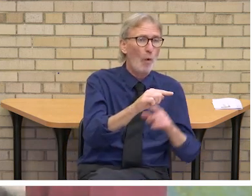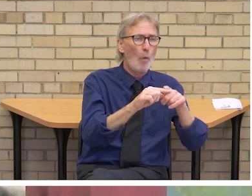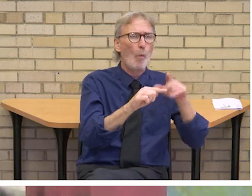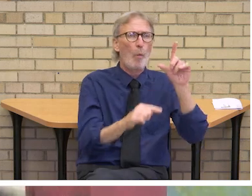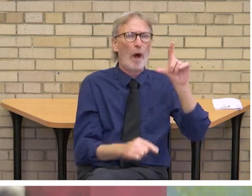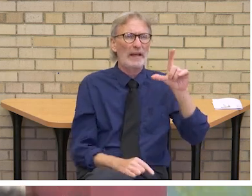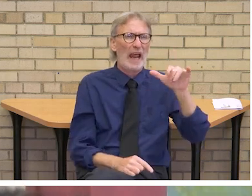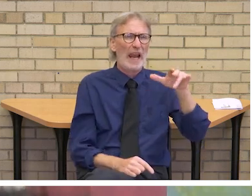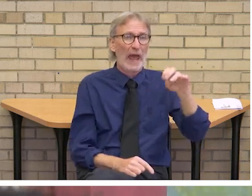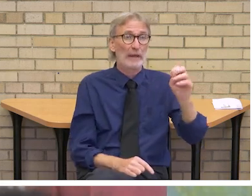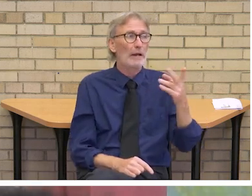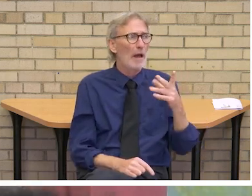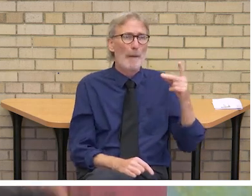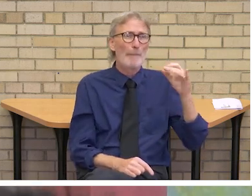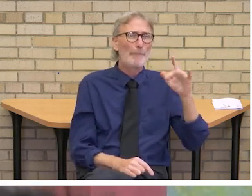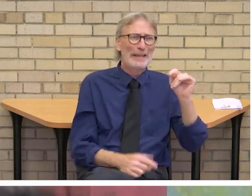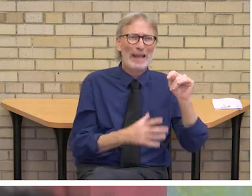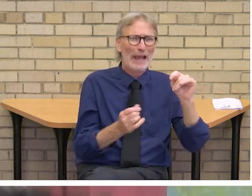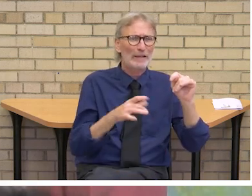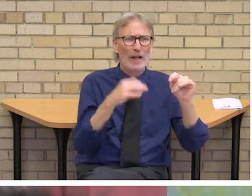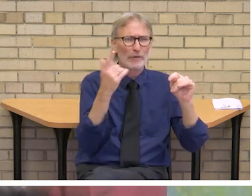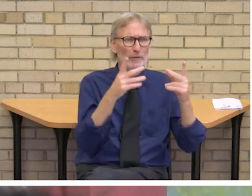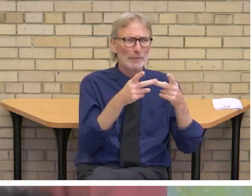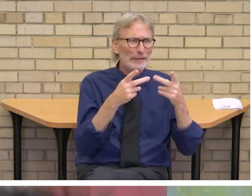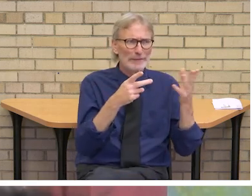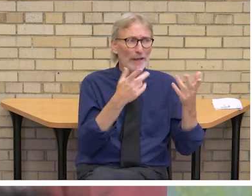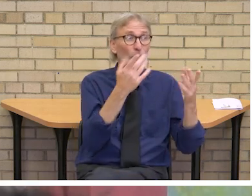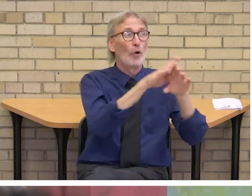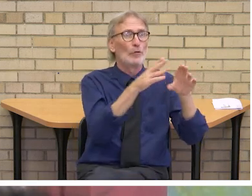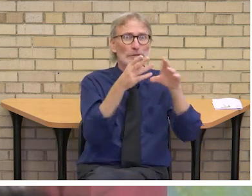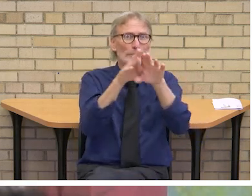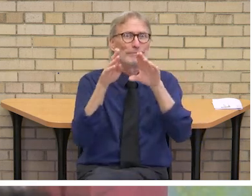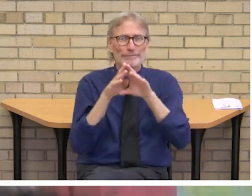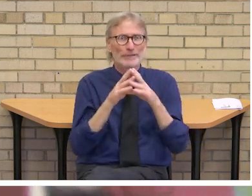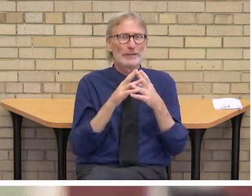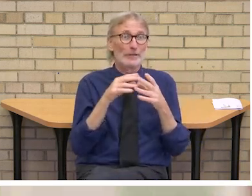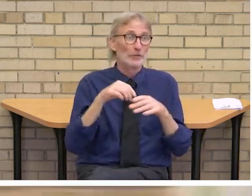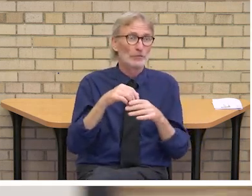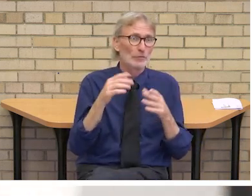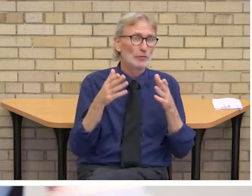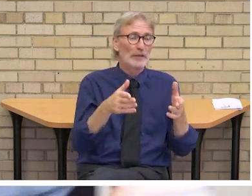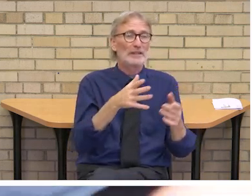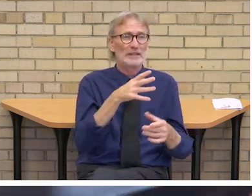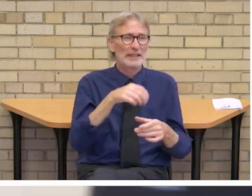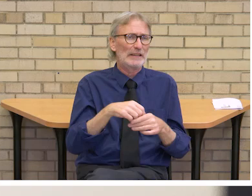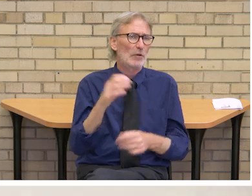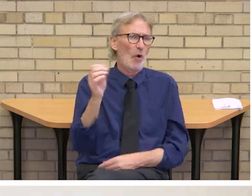with Pitt and other entities that are closing streets in Oakland.